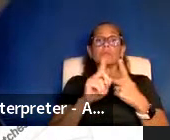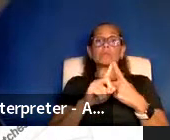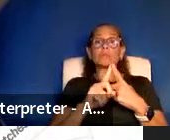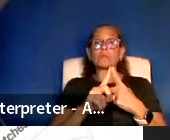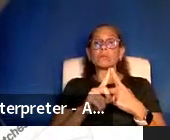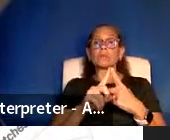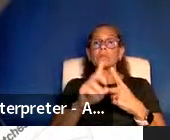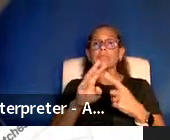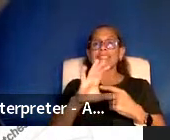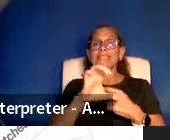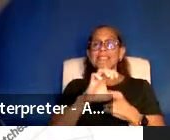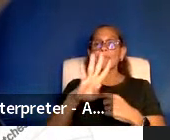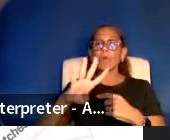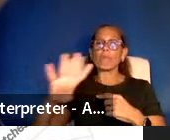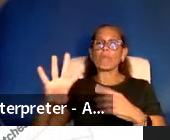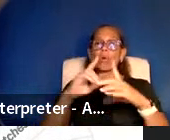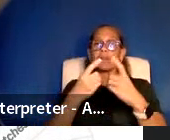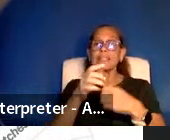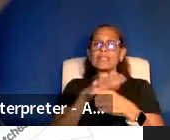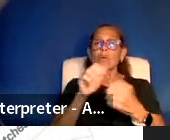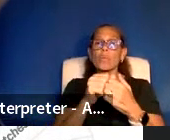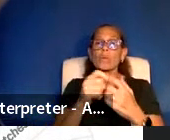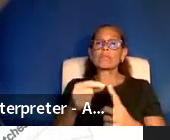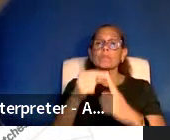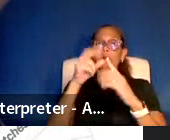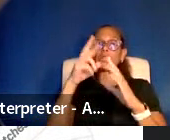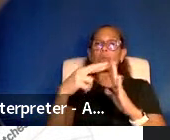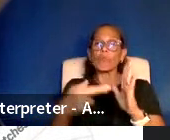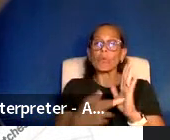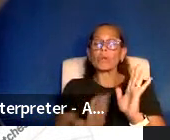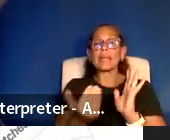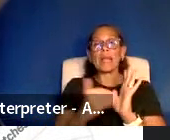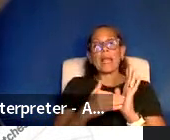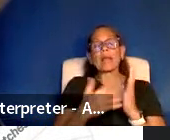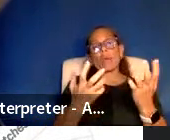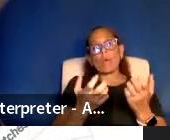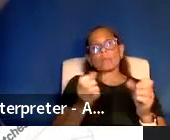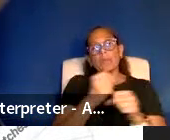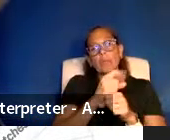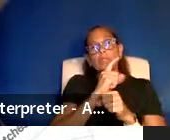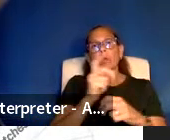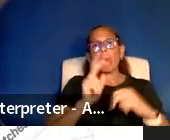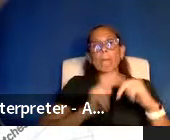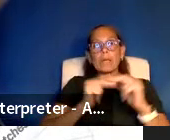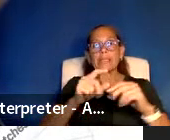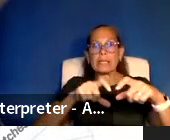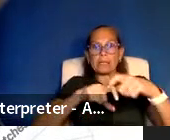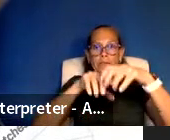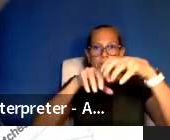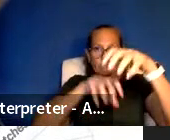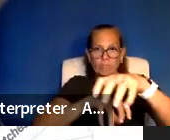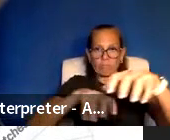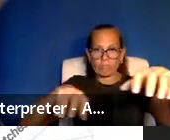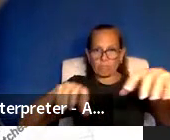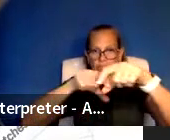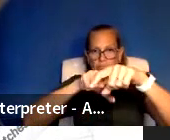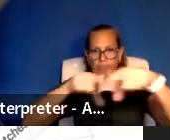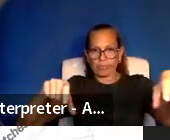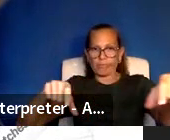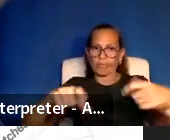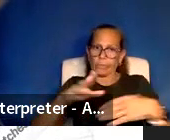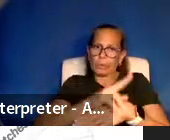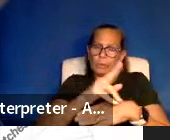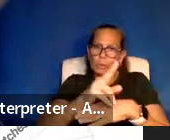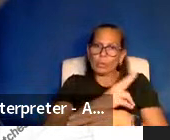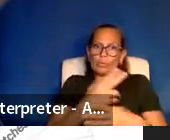map a C44 district with special rules, again, to encourage buildings along the Eastchester Road corridor to have active uses along